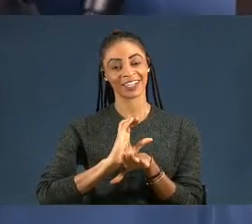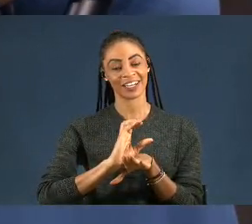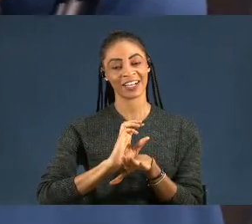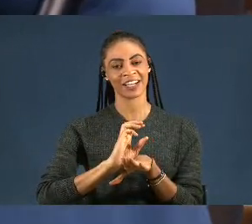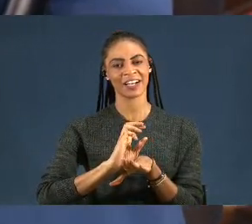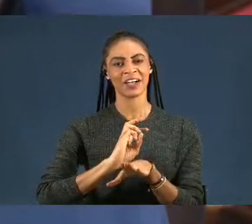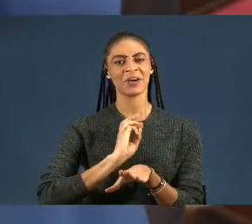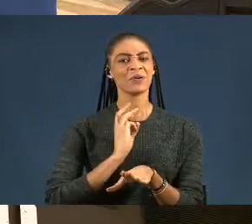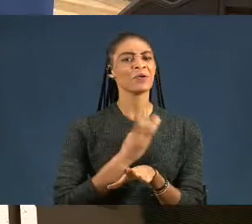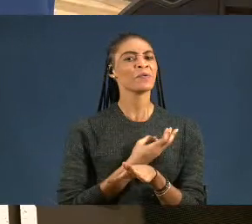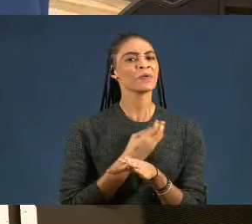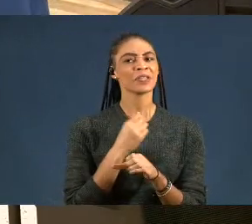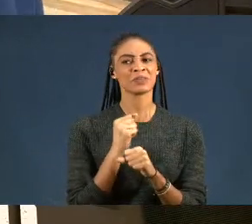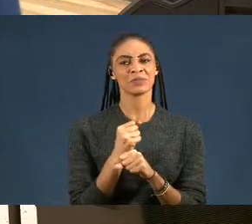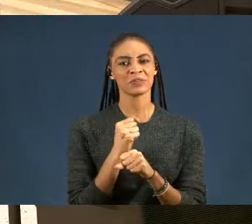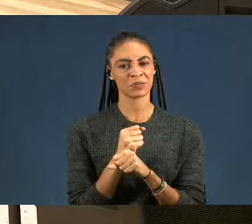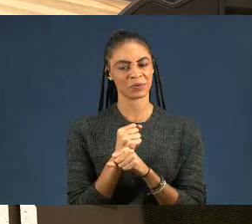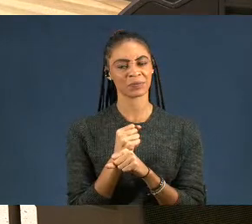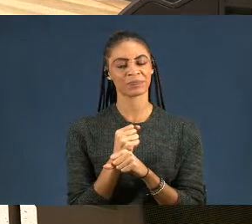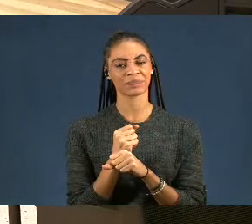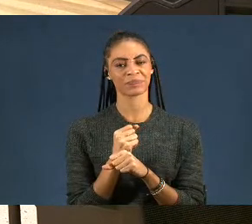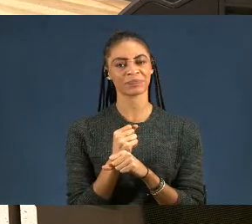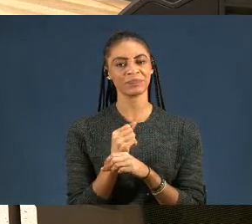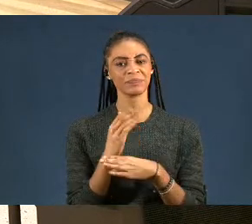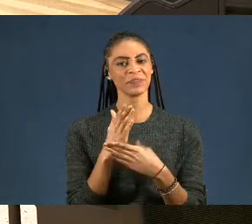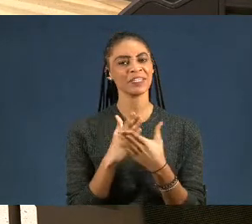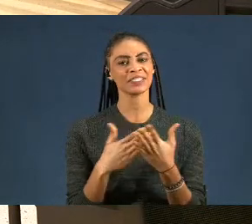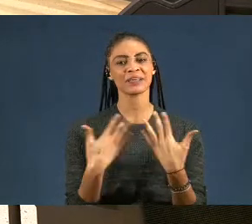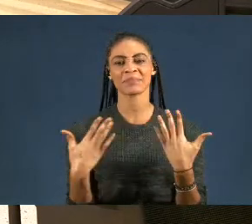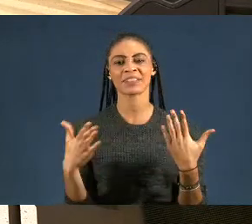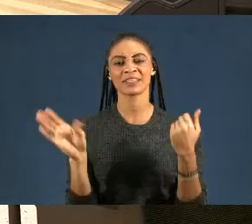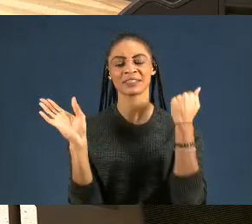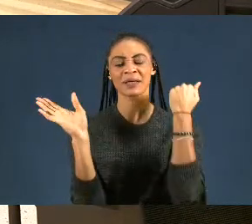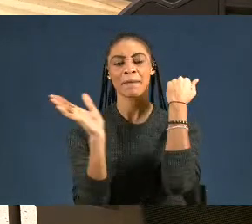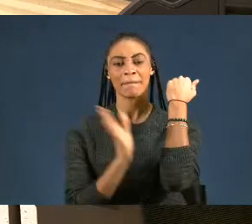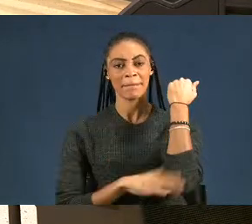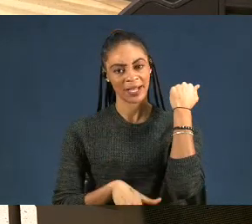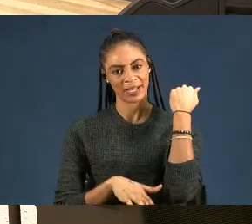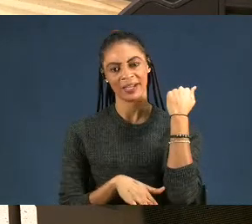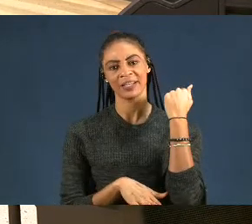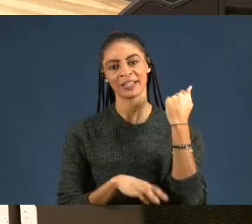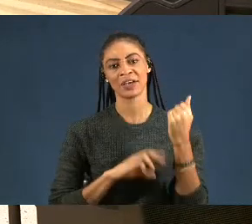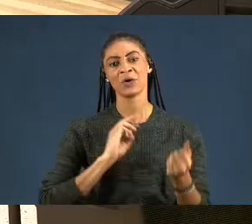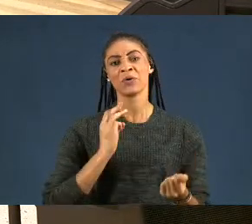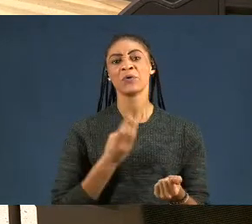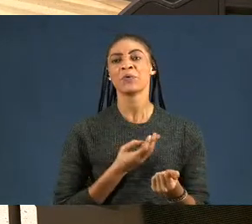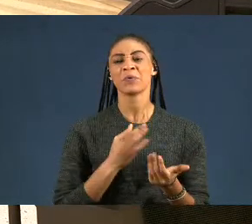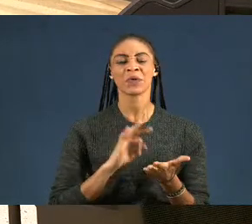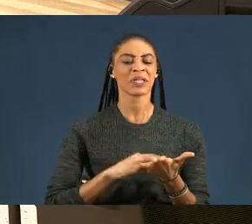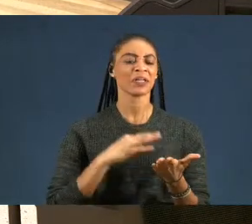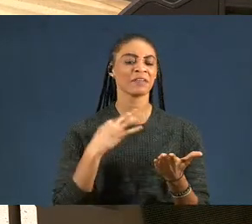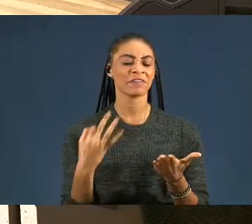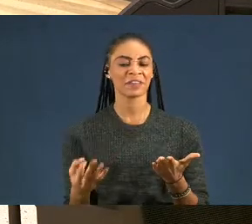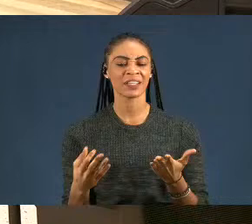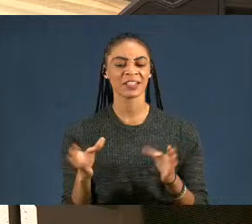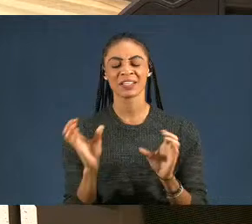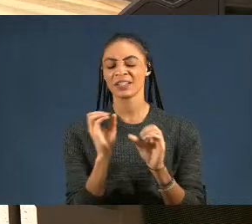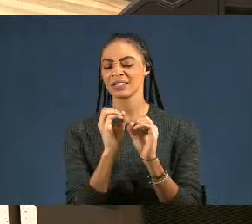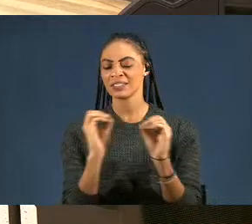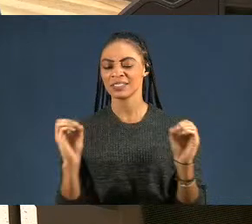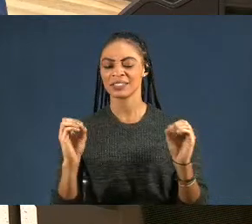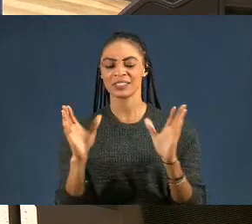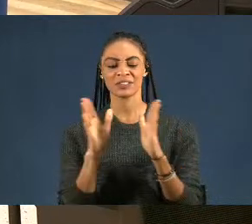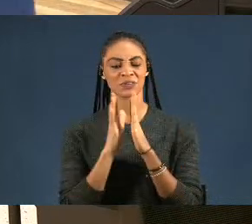we do sometimes to Christ, it's by the grace of God he still loves us. Sometimes we fail him. Sometimes we are not praying. Sometimes we are